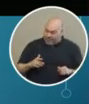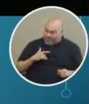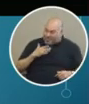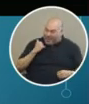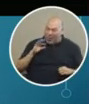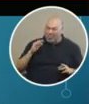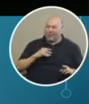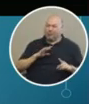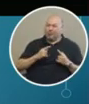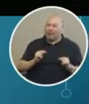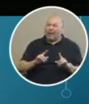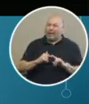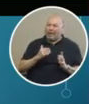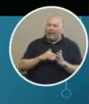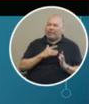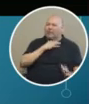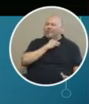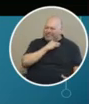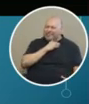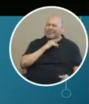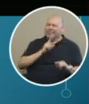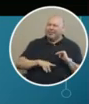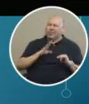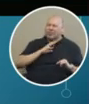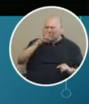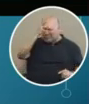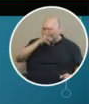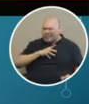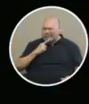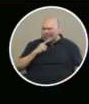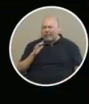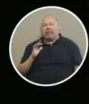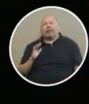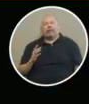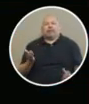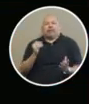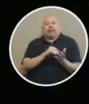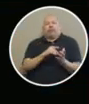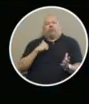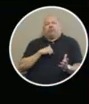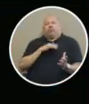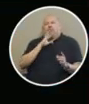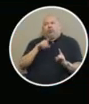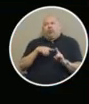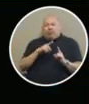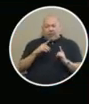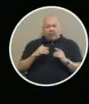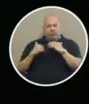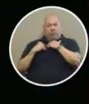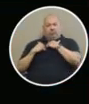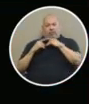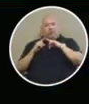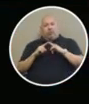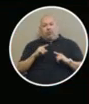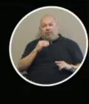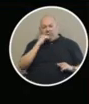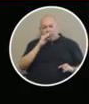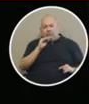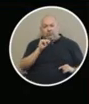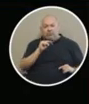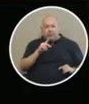again. Apologize, I'm just losing my voice. But so again, we'll address the response on the food bank